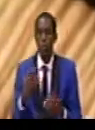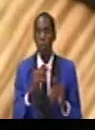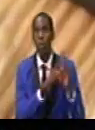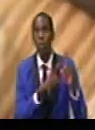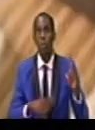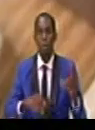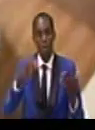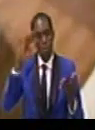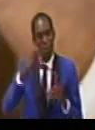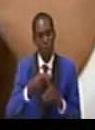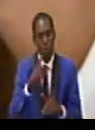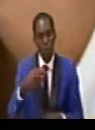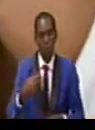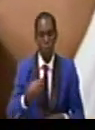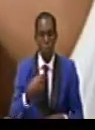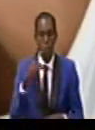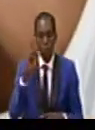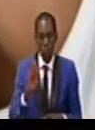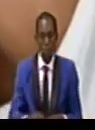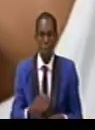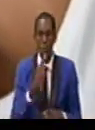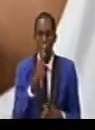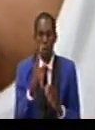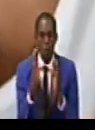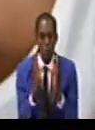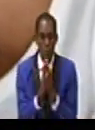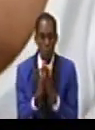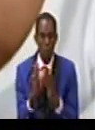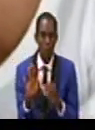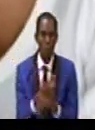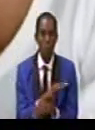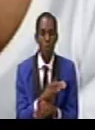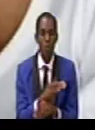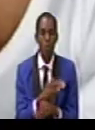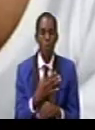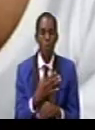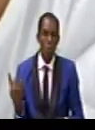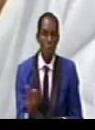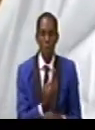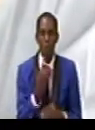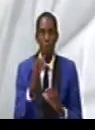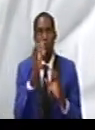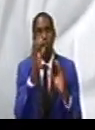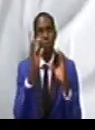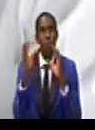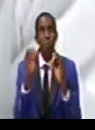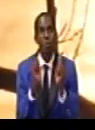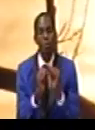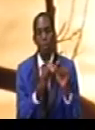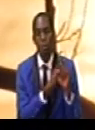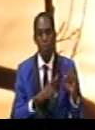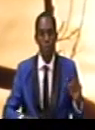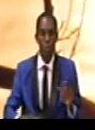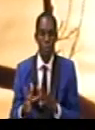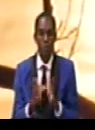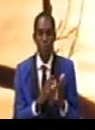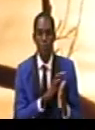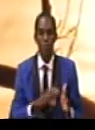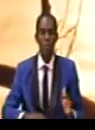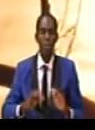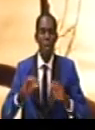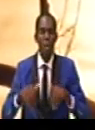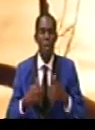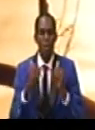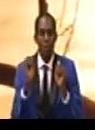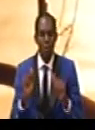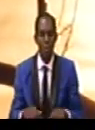should be people who are prayerful. And we're in communion, constant communion with the Lord Jesus Christ. How can the withered or